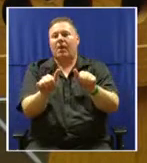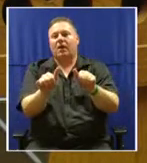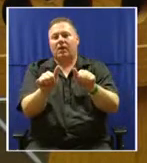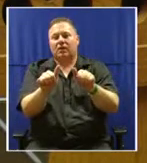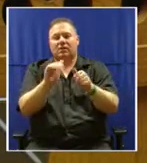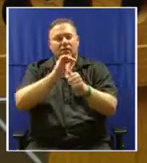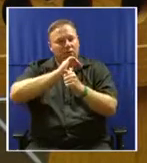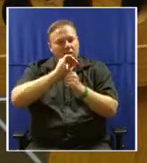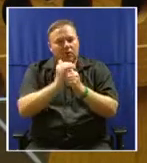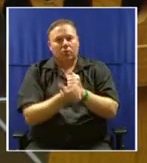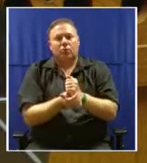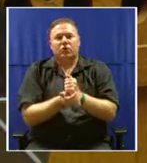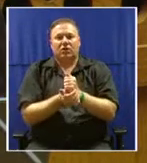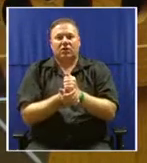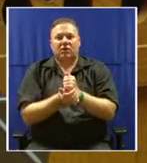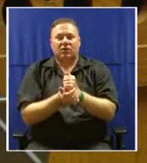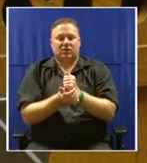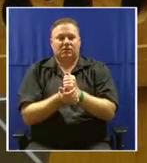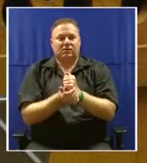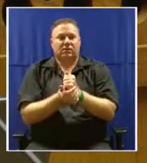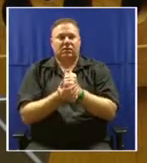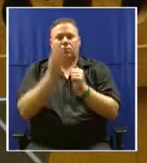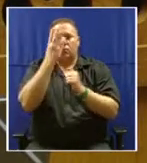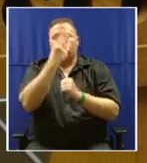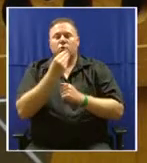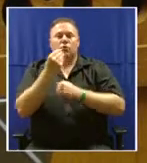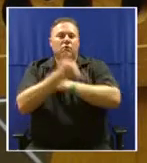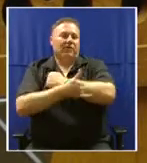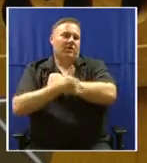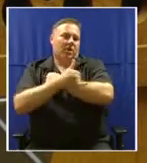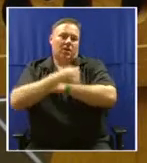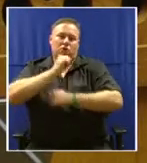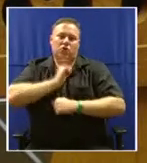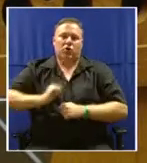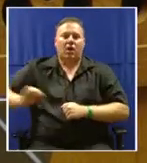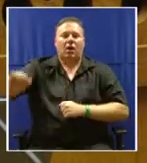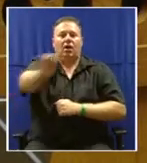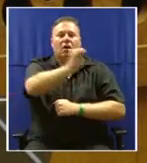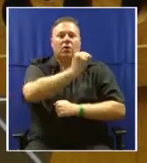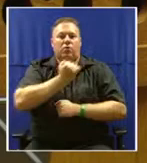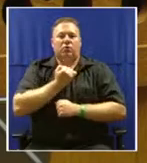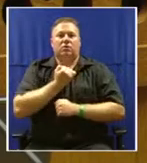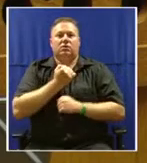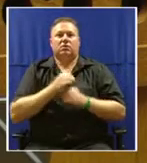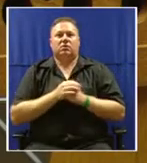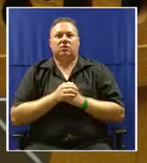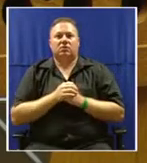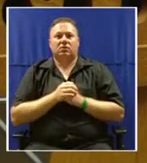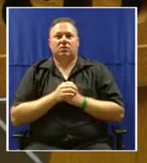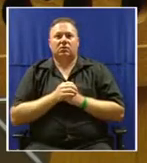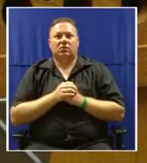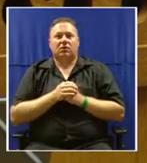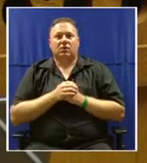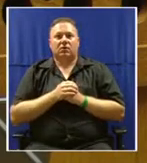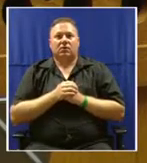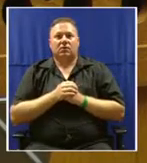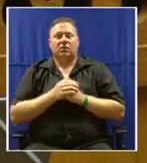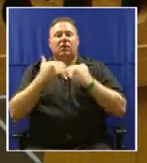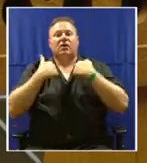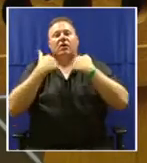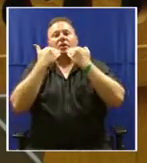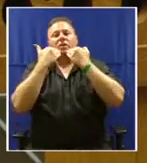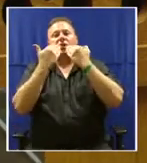and protect our beautiful country, and also to protect her sons and daughters. I thank